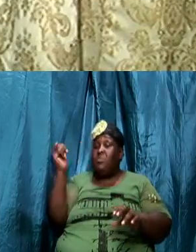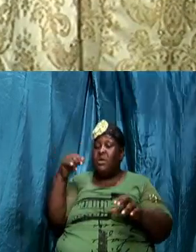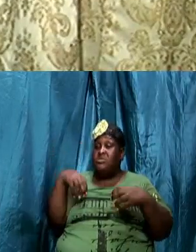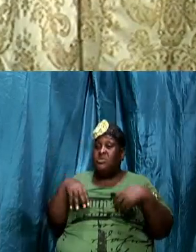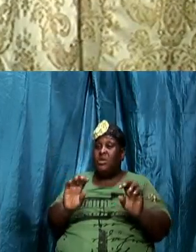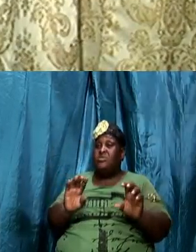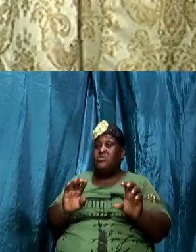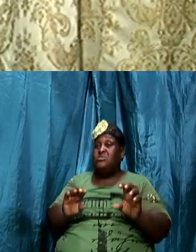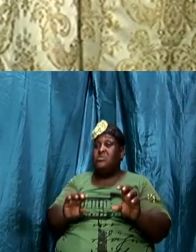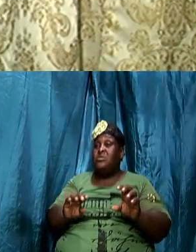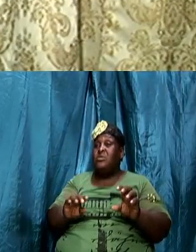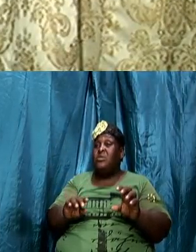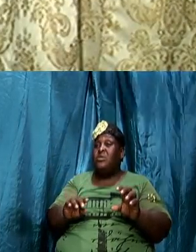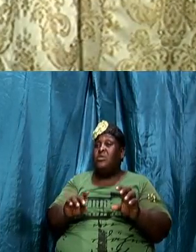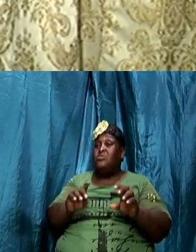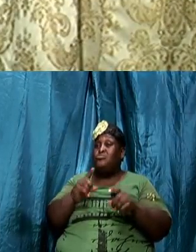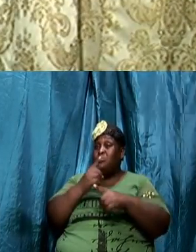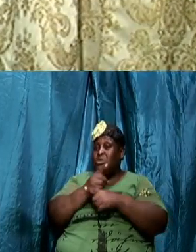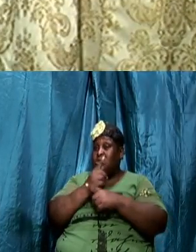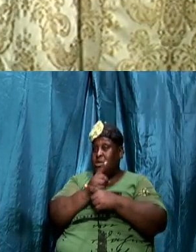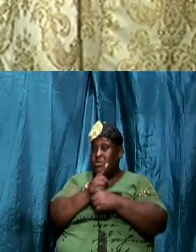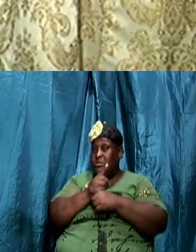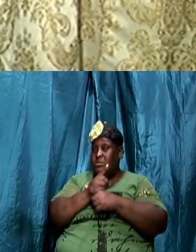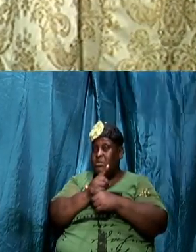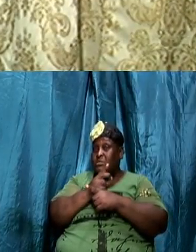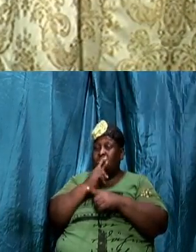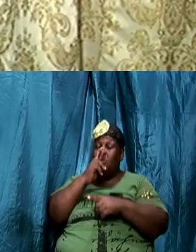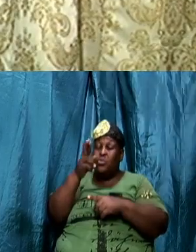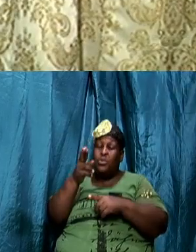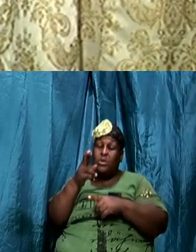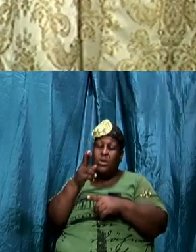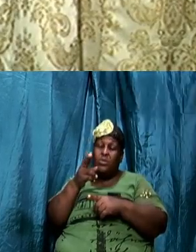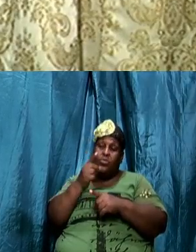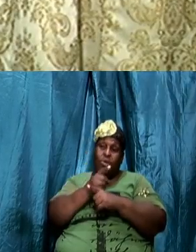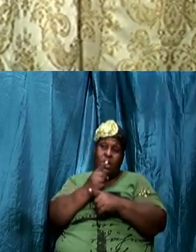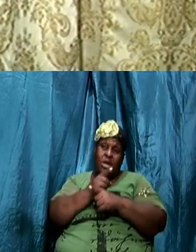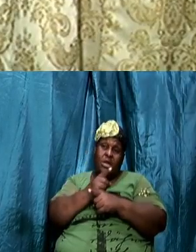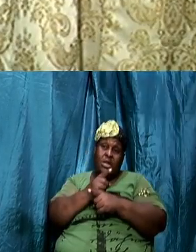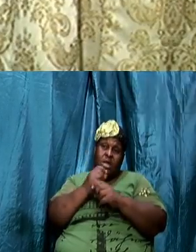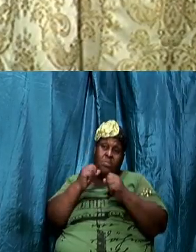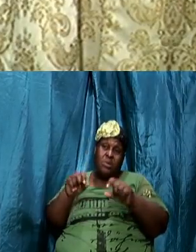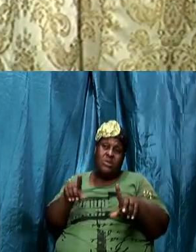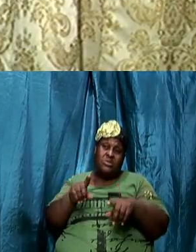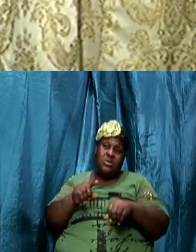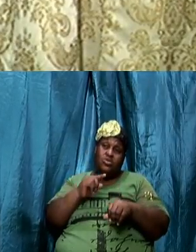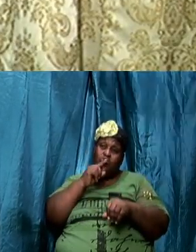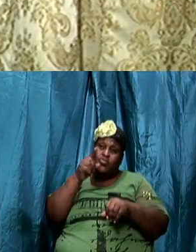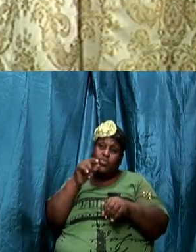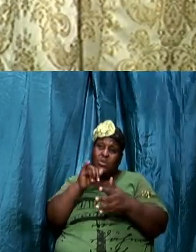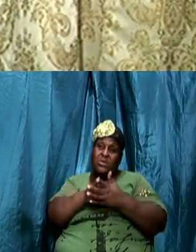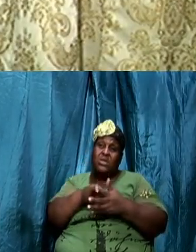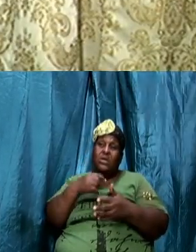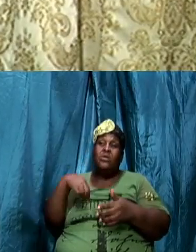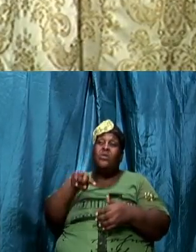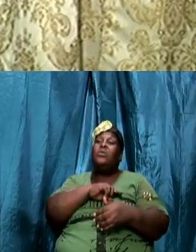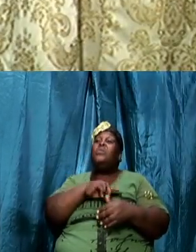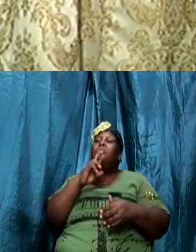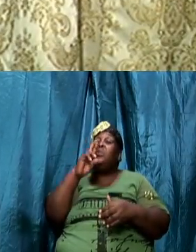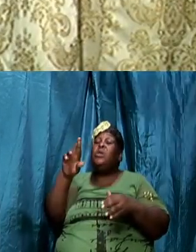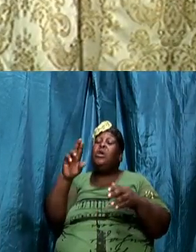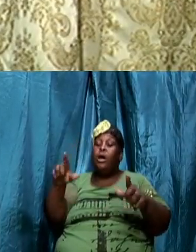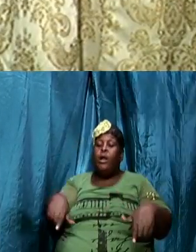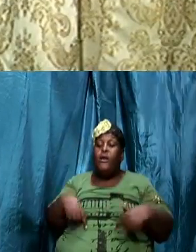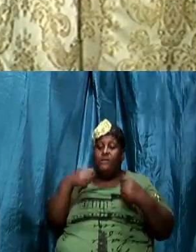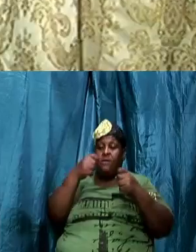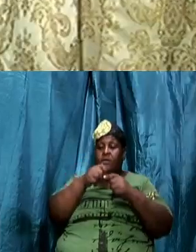Deliberate walk with God, blessed assurance that we are with Him. And I'm still not insisting that any one of us are perfect.